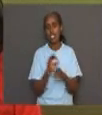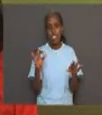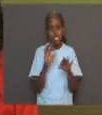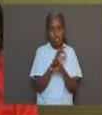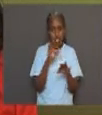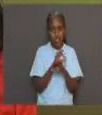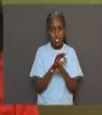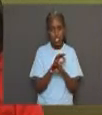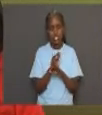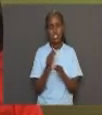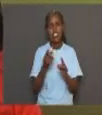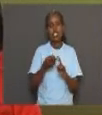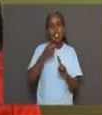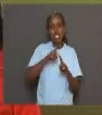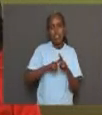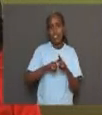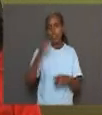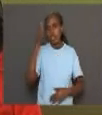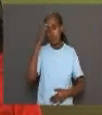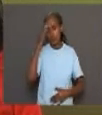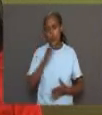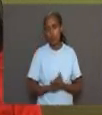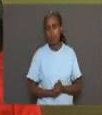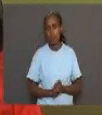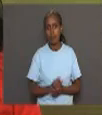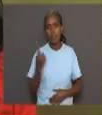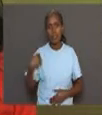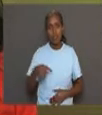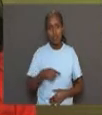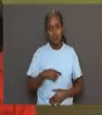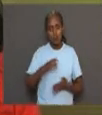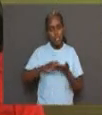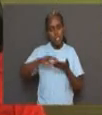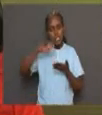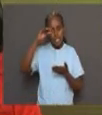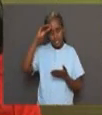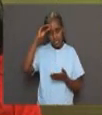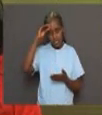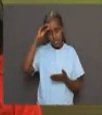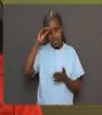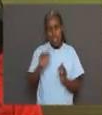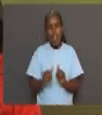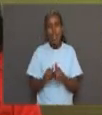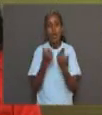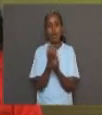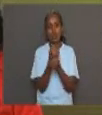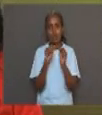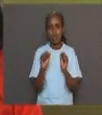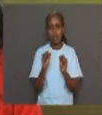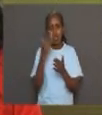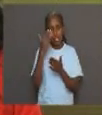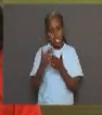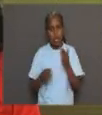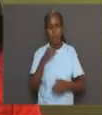function when the function's derivative is known. We have even learned how to